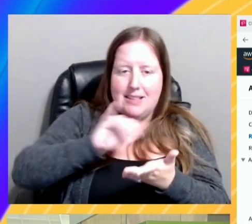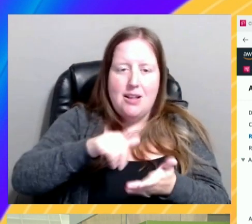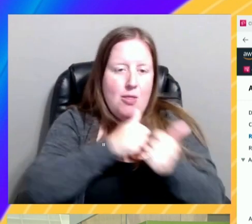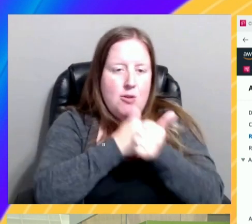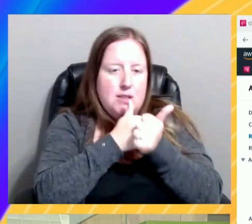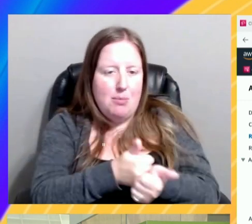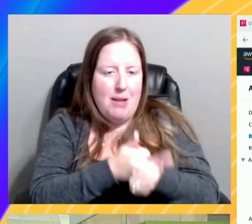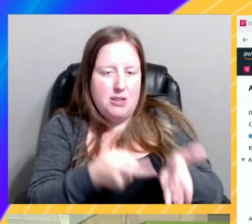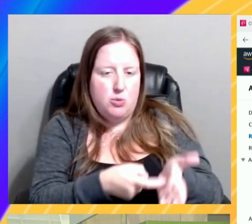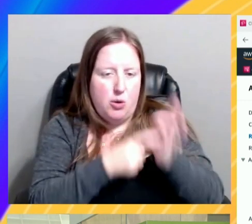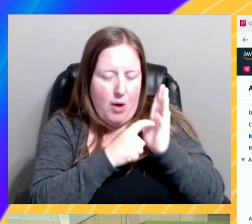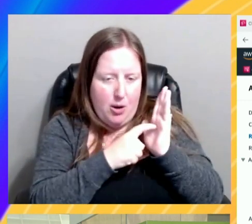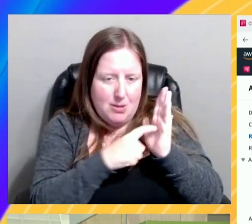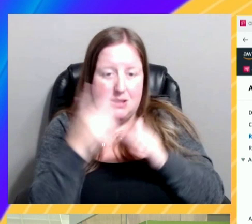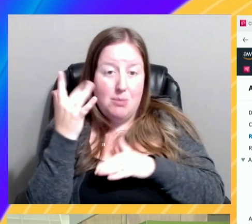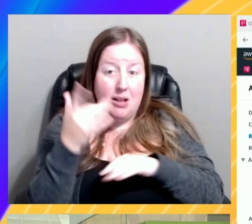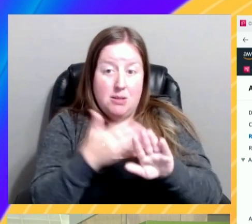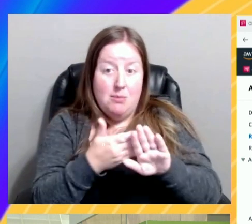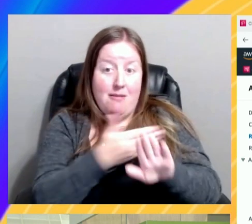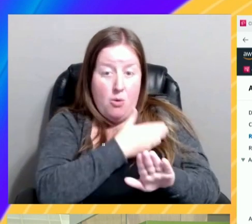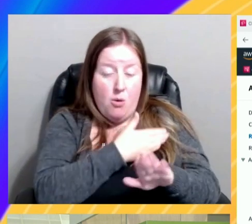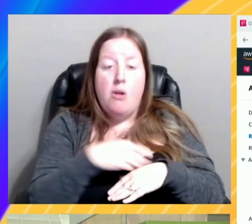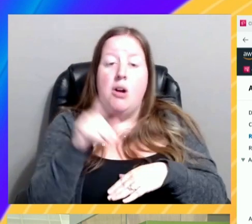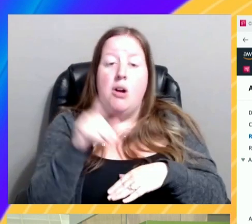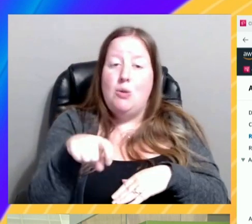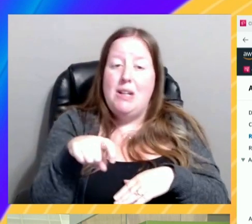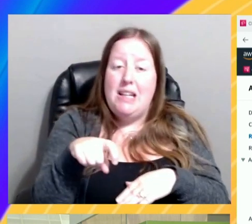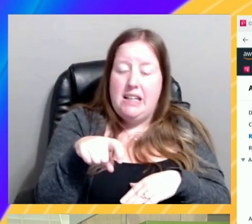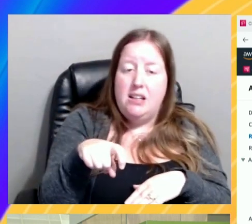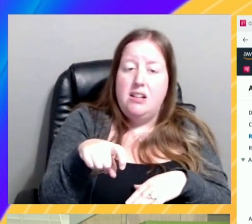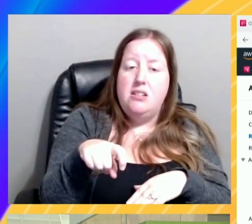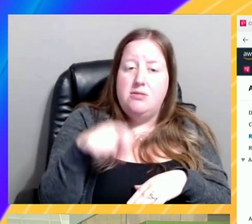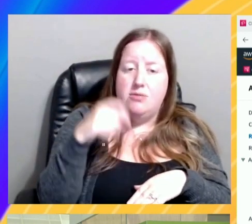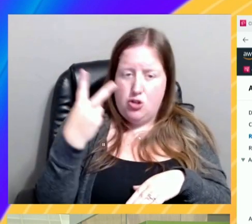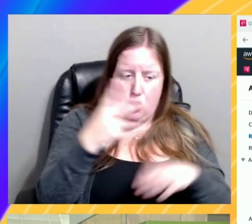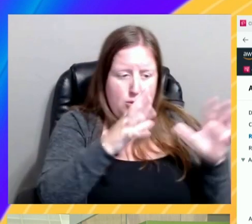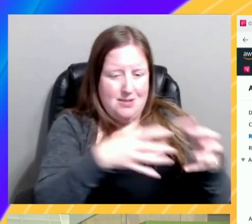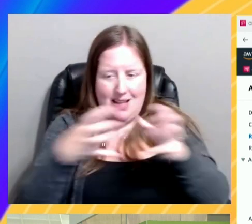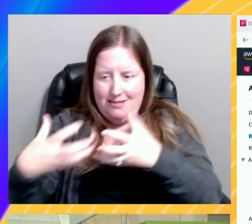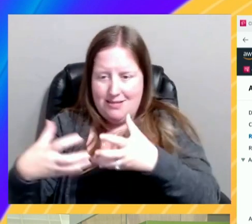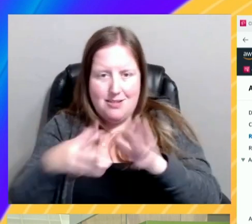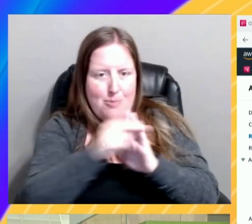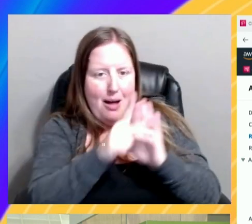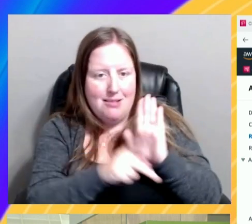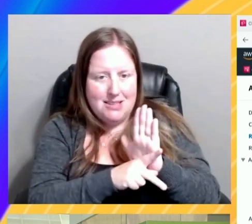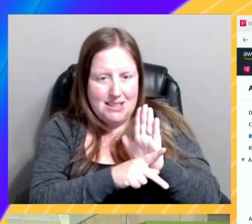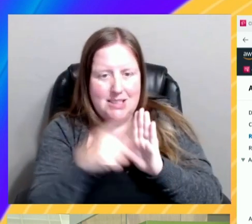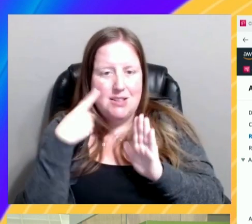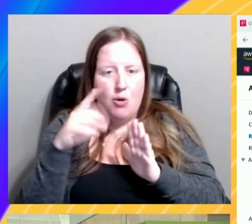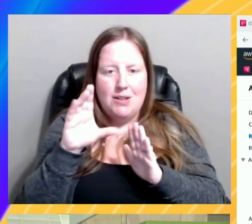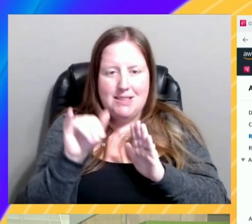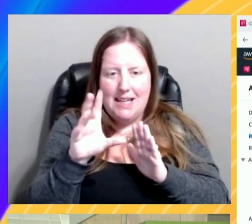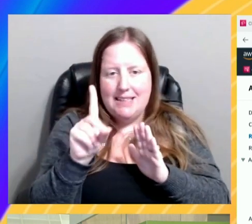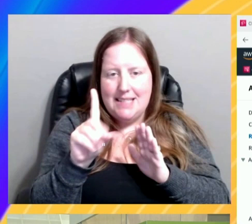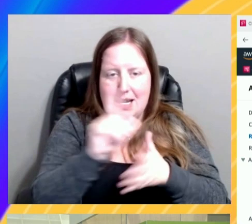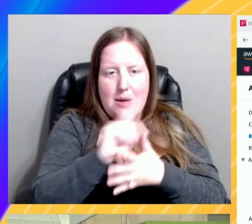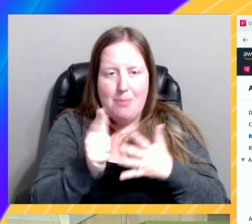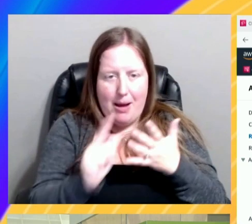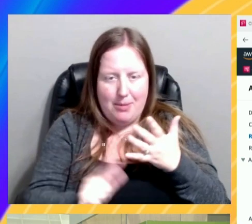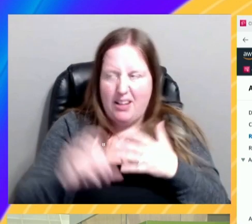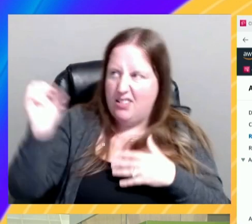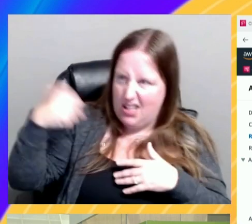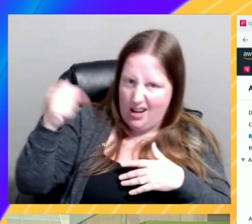requirements. Because before you had to have two sets of policies for your CI/CD pipeline. Yes. Now